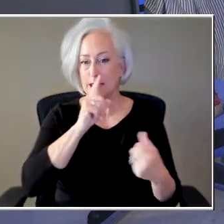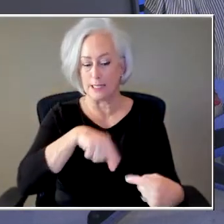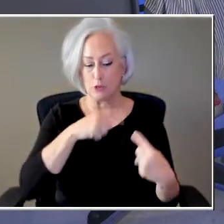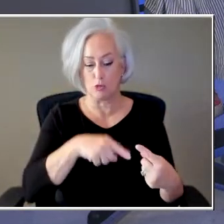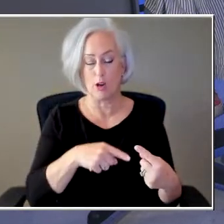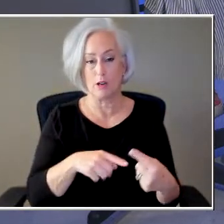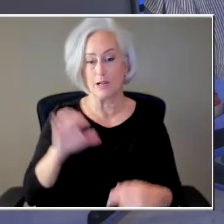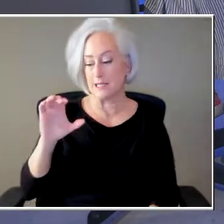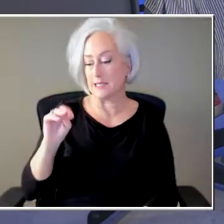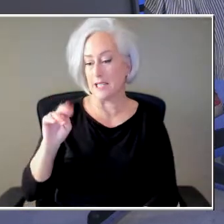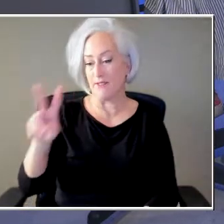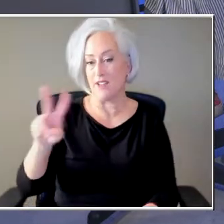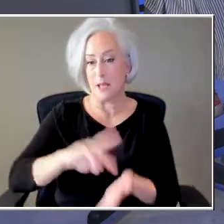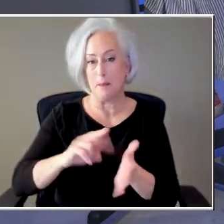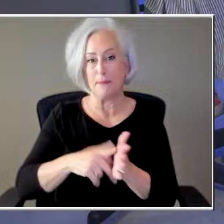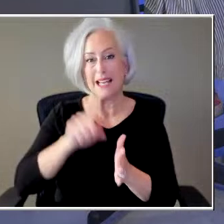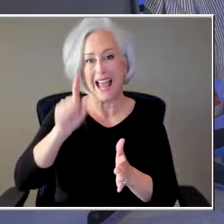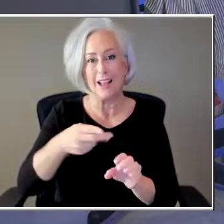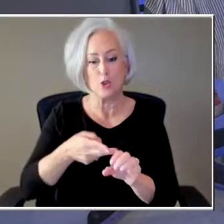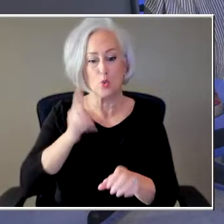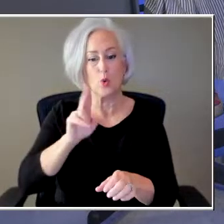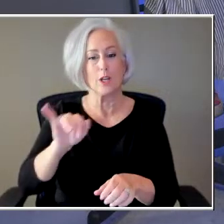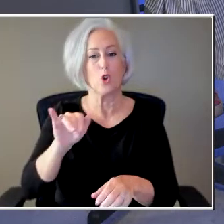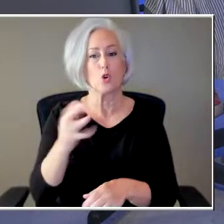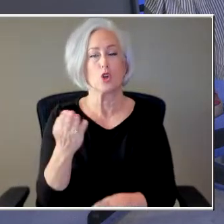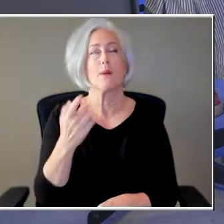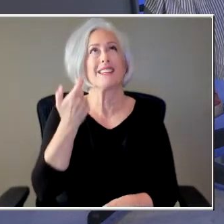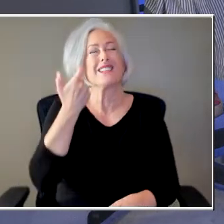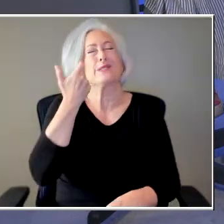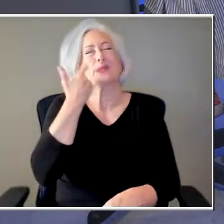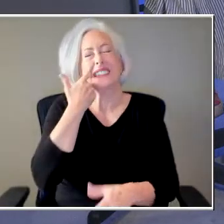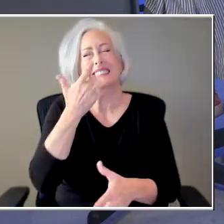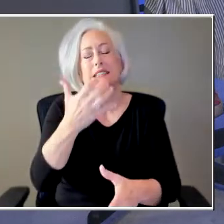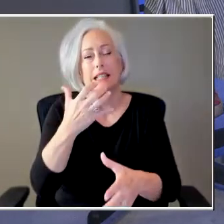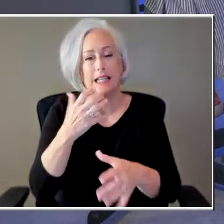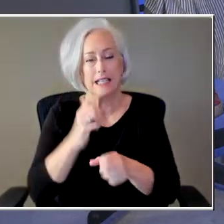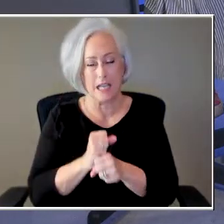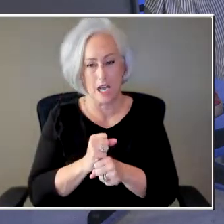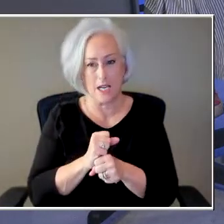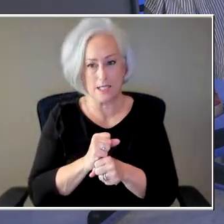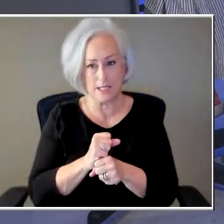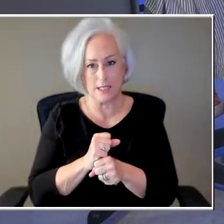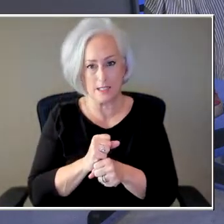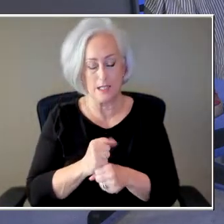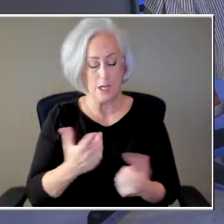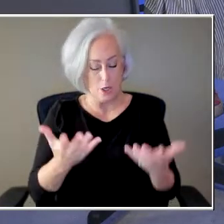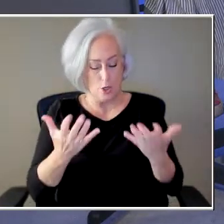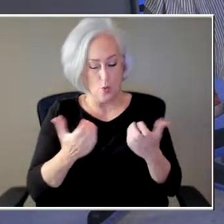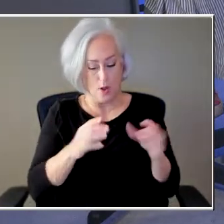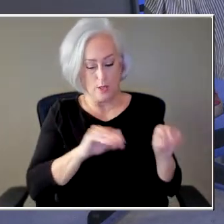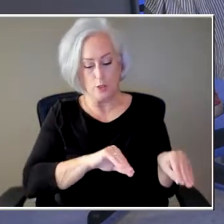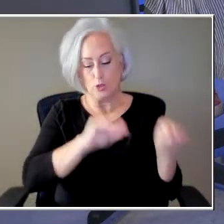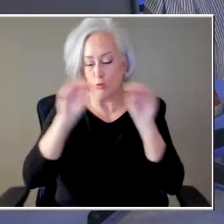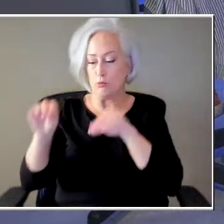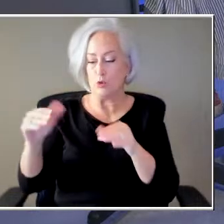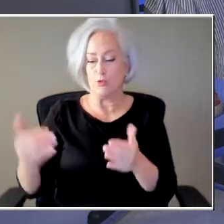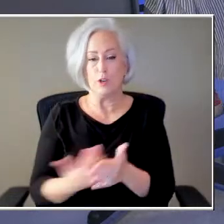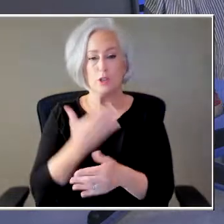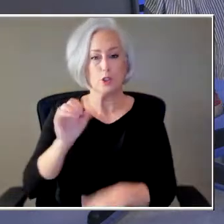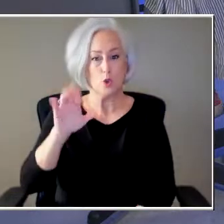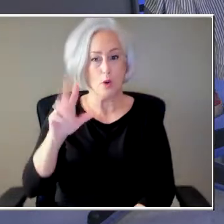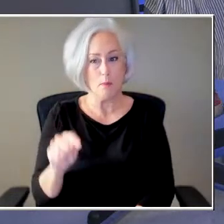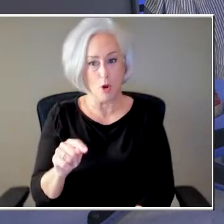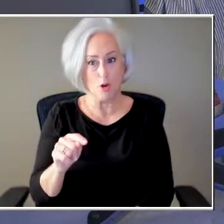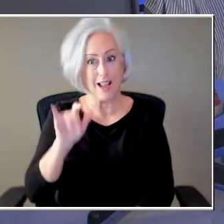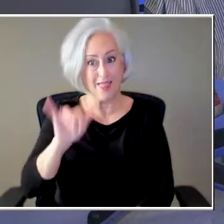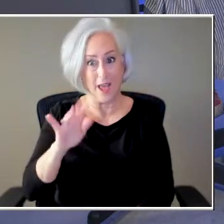that you had just gotten. You had to move. You had plans to move into a new apartment, which was a really exciting milestone.